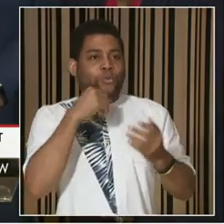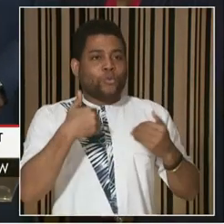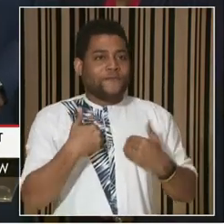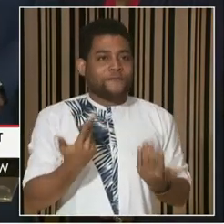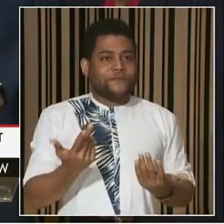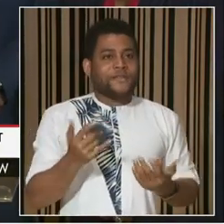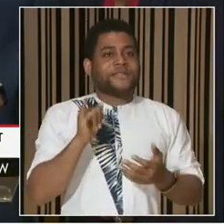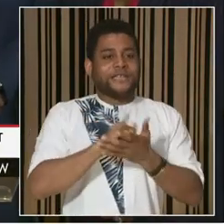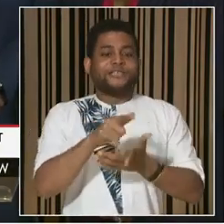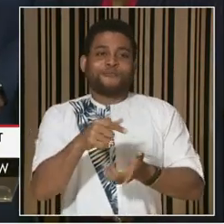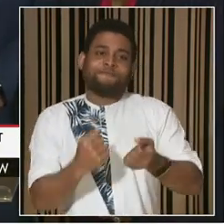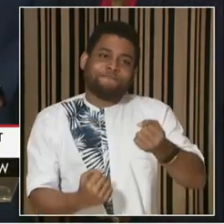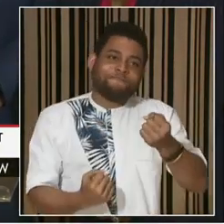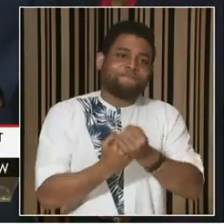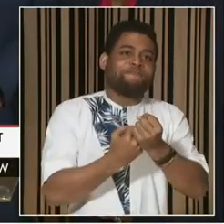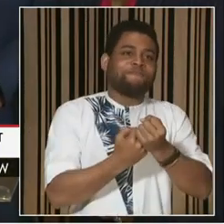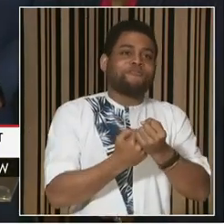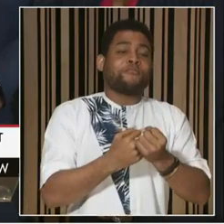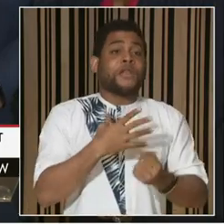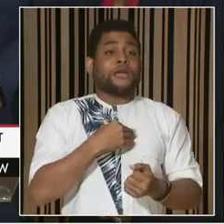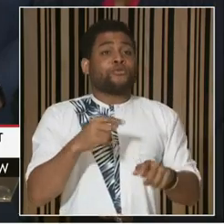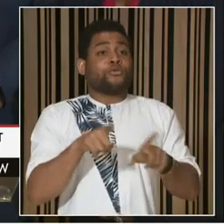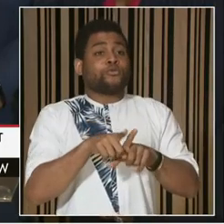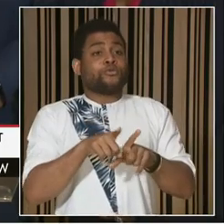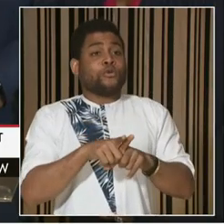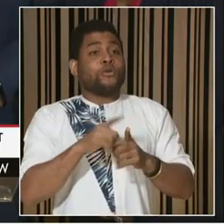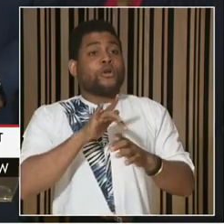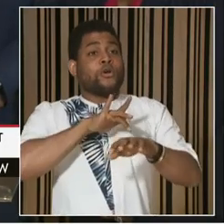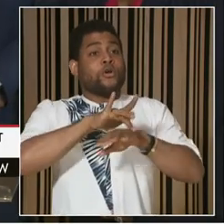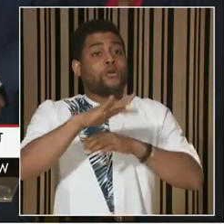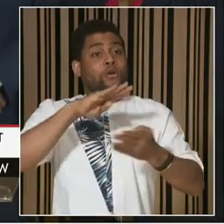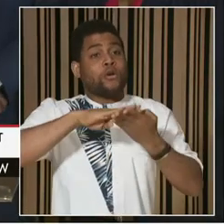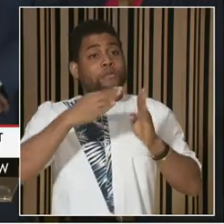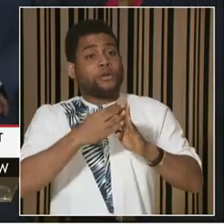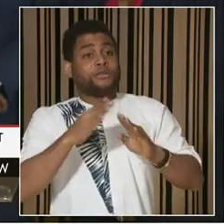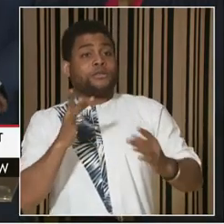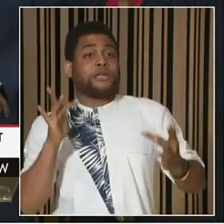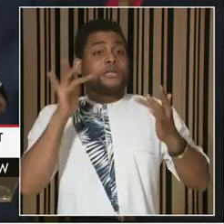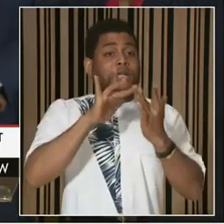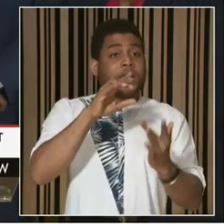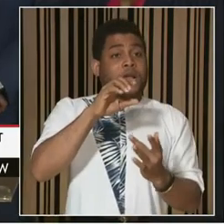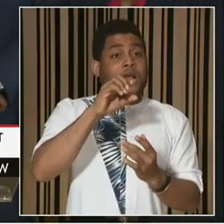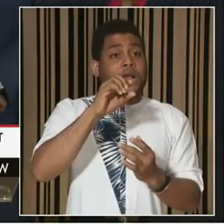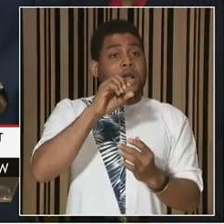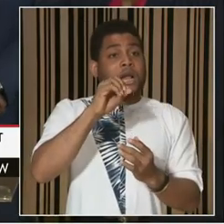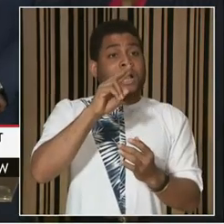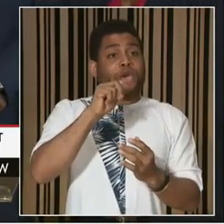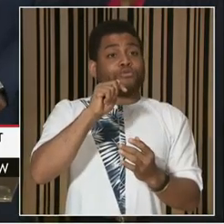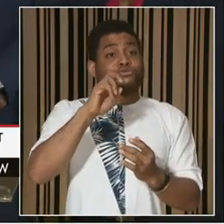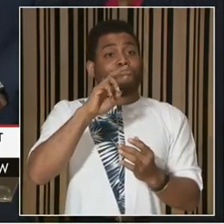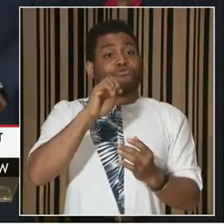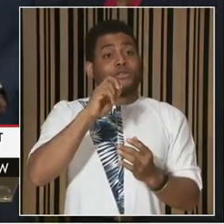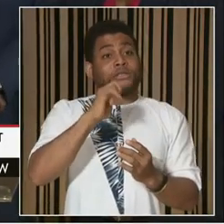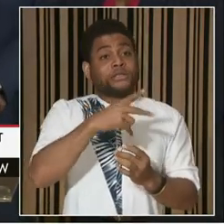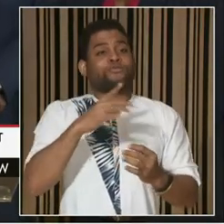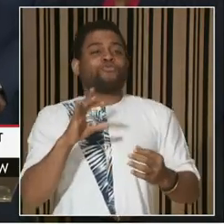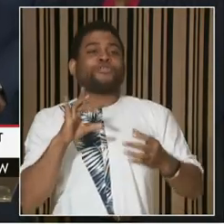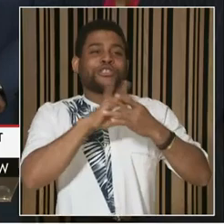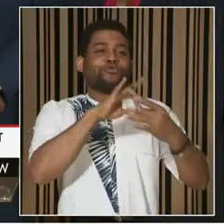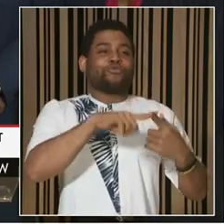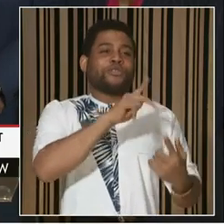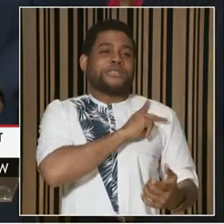Additionally, and also contemplated in the earlier community outreach work, are connections to Kingman Island for bikes